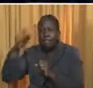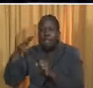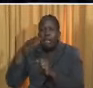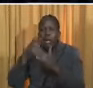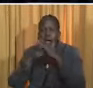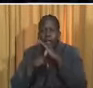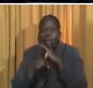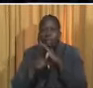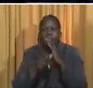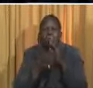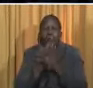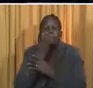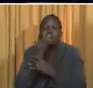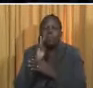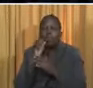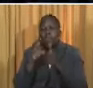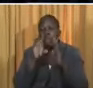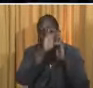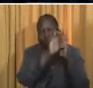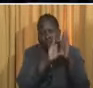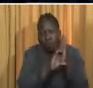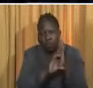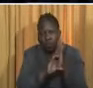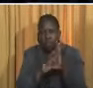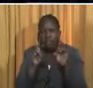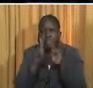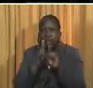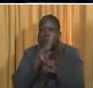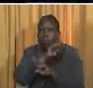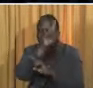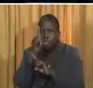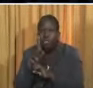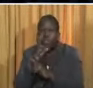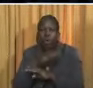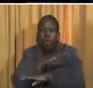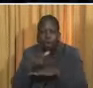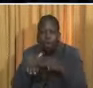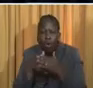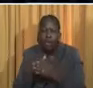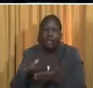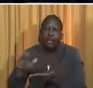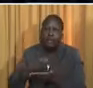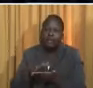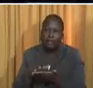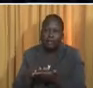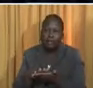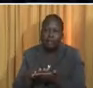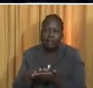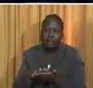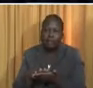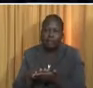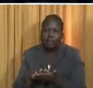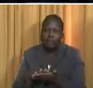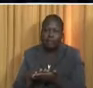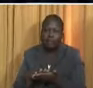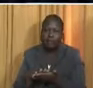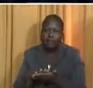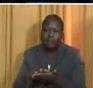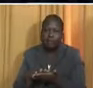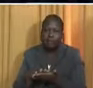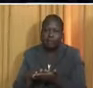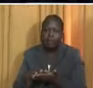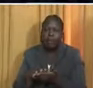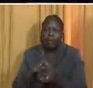the Constitution can be called in question in any court in India on any ground.